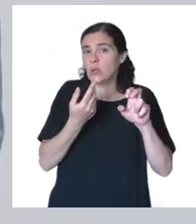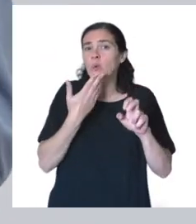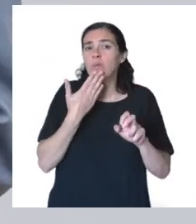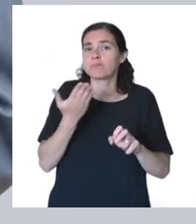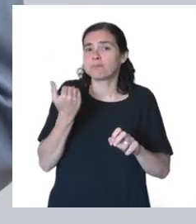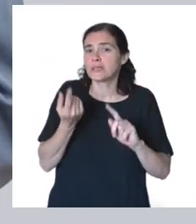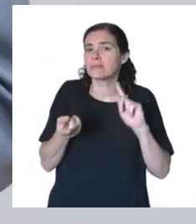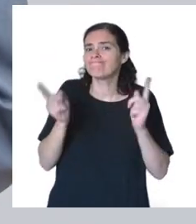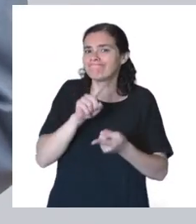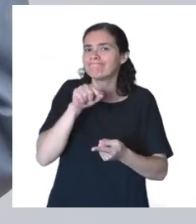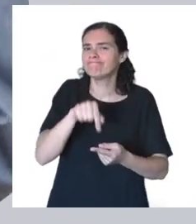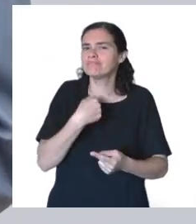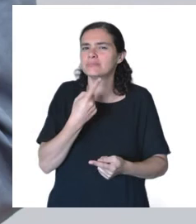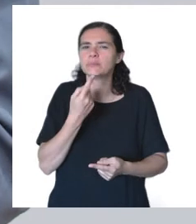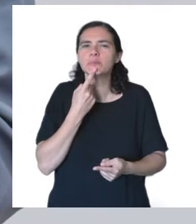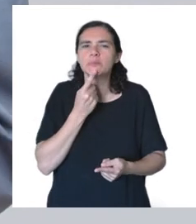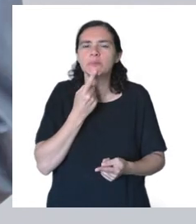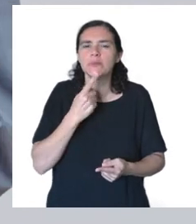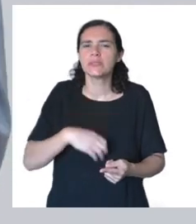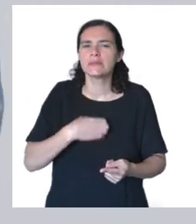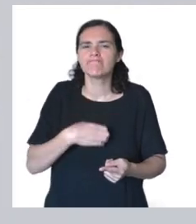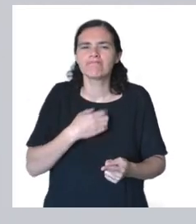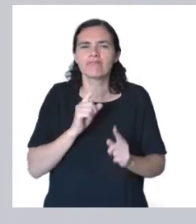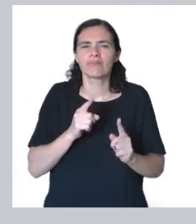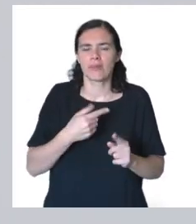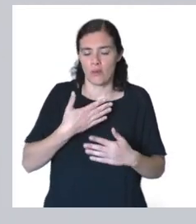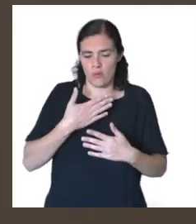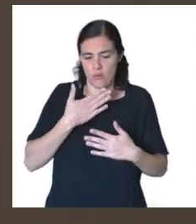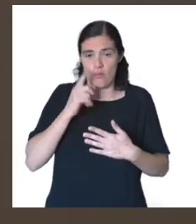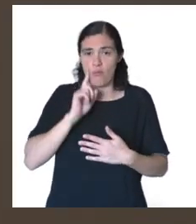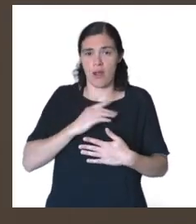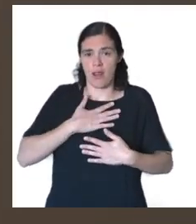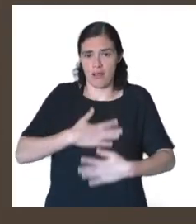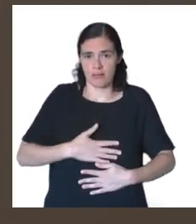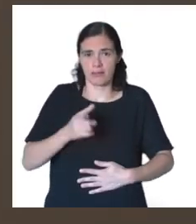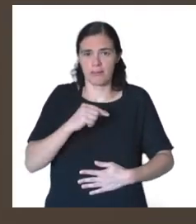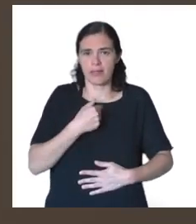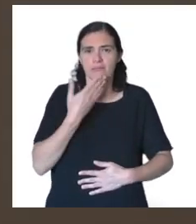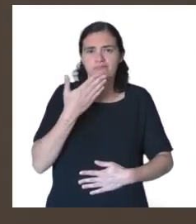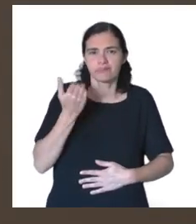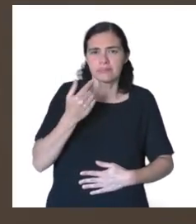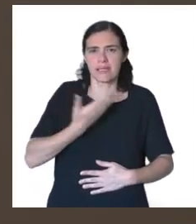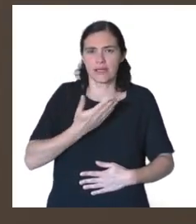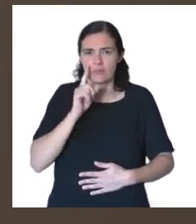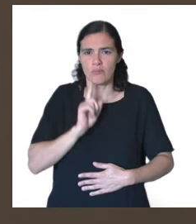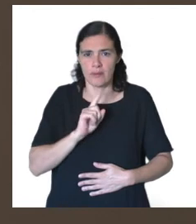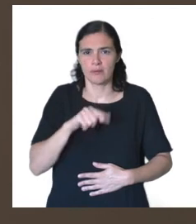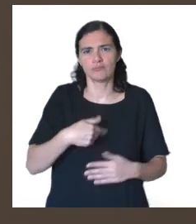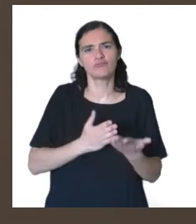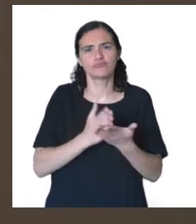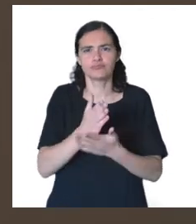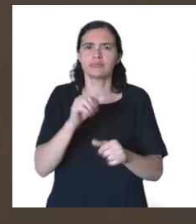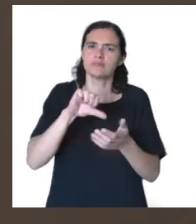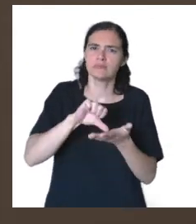and controversial topic. And this notion of the woman body and woman right and taboos will continue to be at